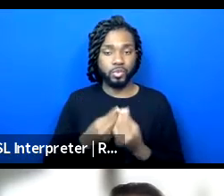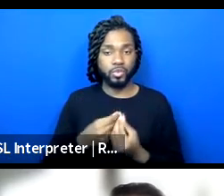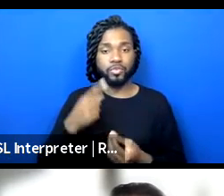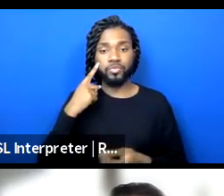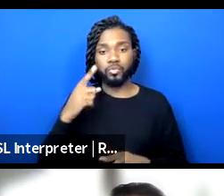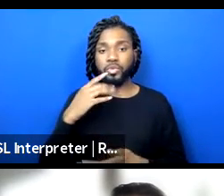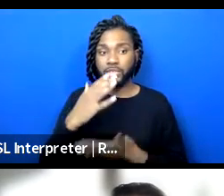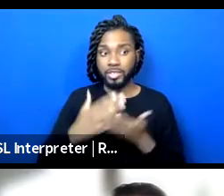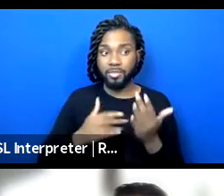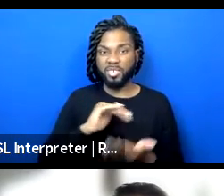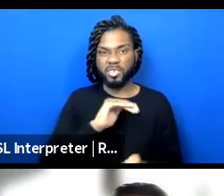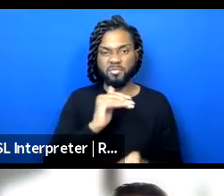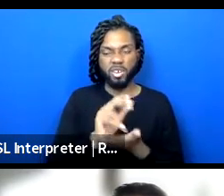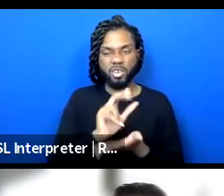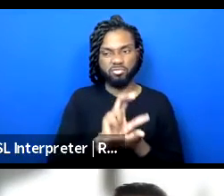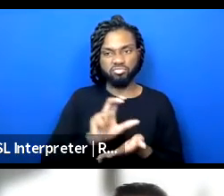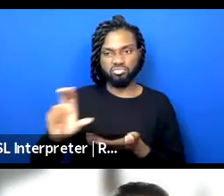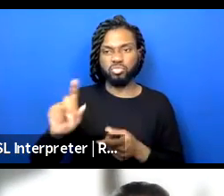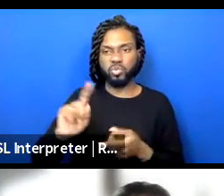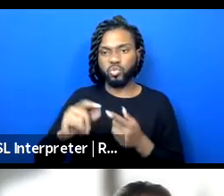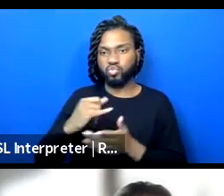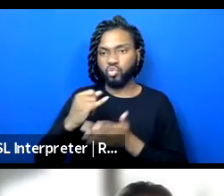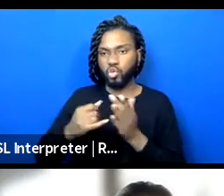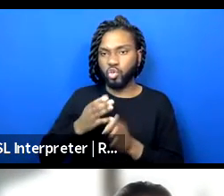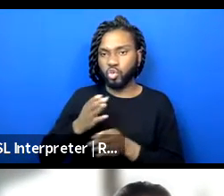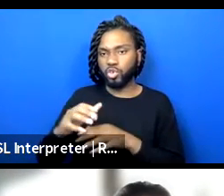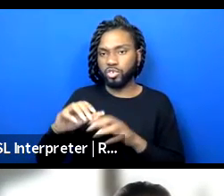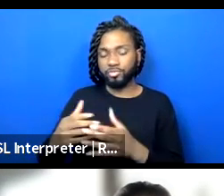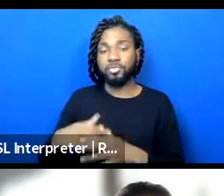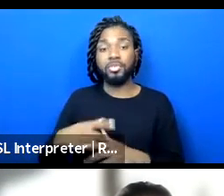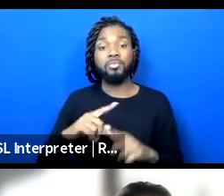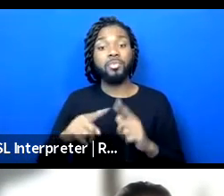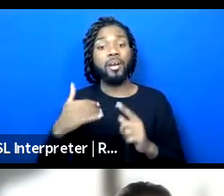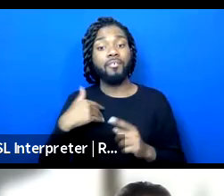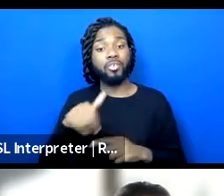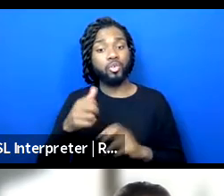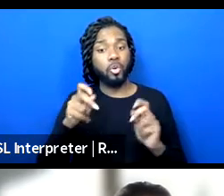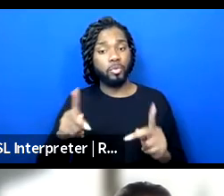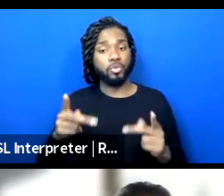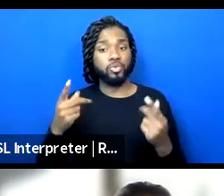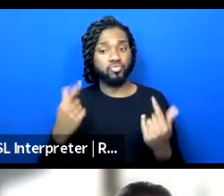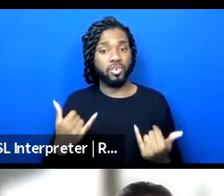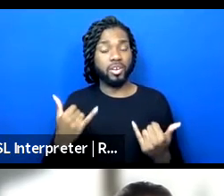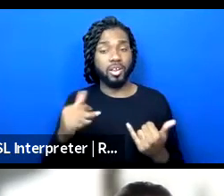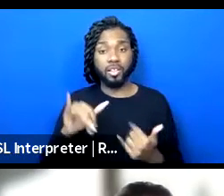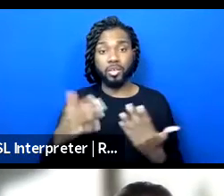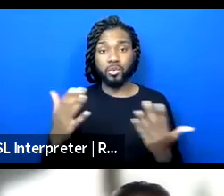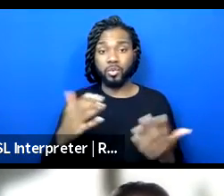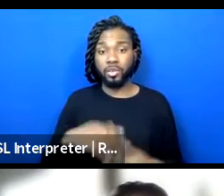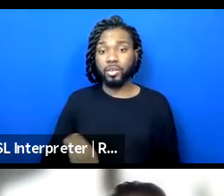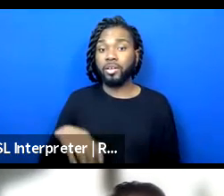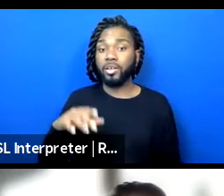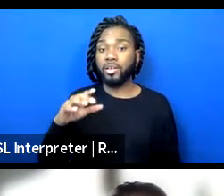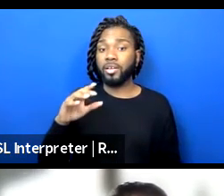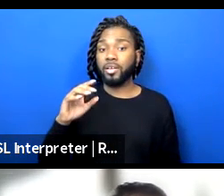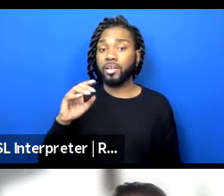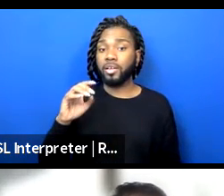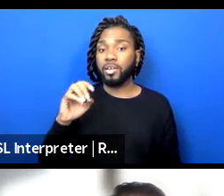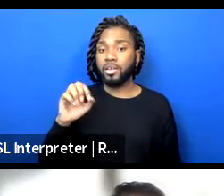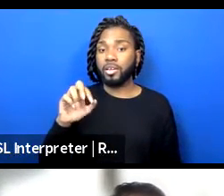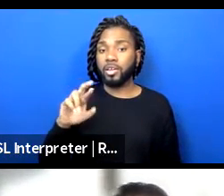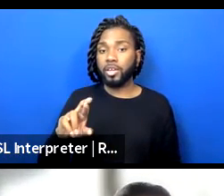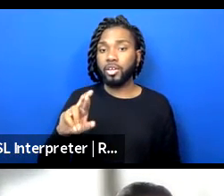some portion to go to the arts. There's one other opportunity happening right now, and that is earmarks are back, folks. It seems